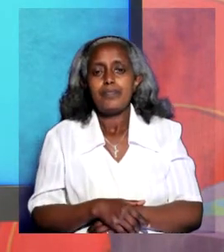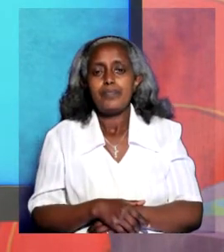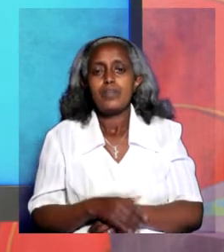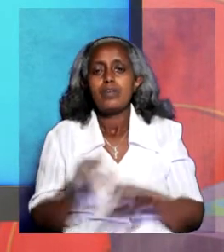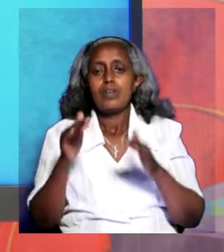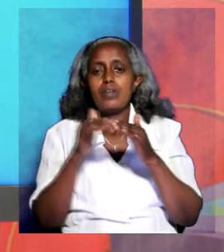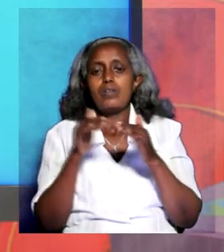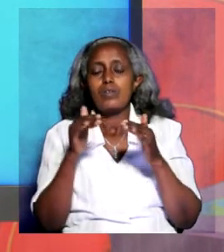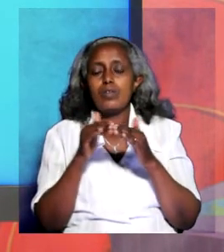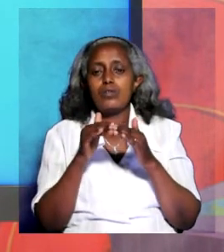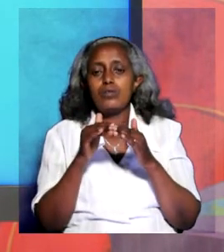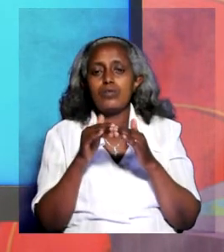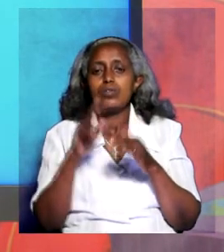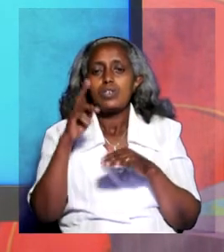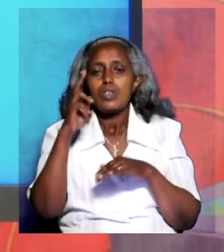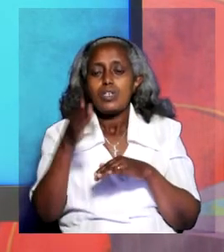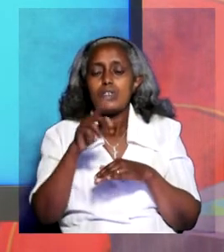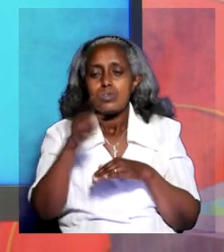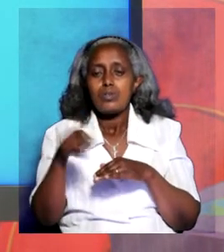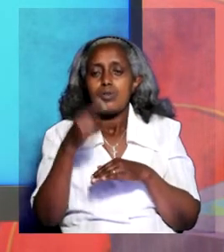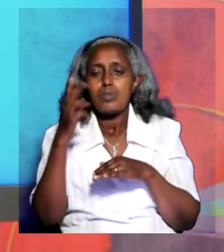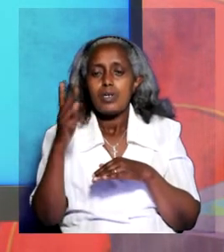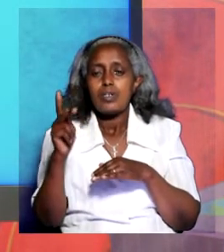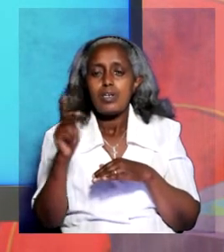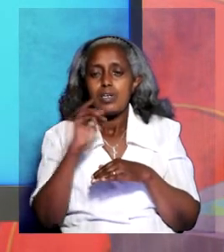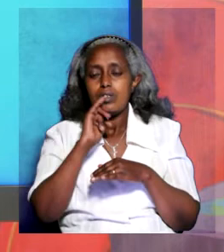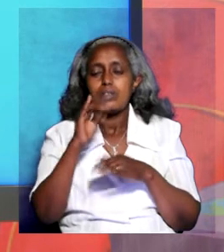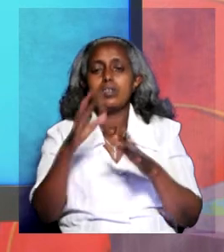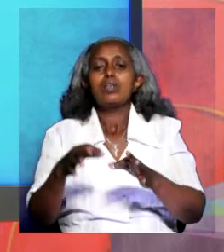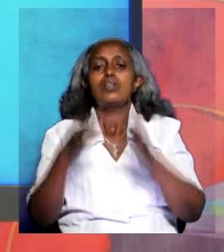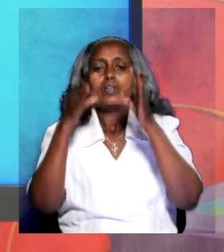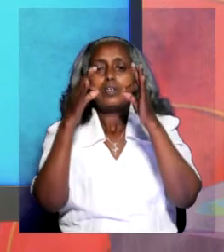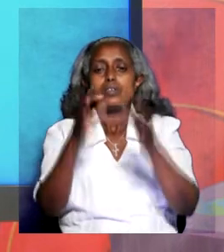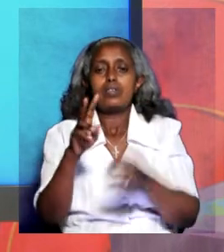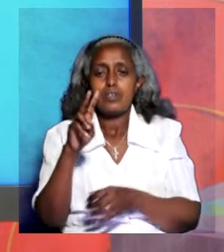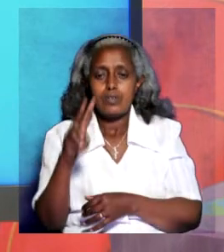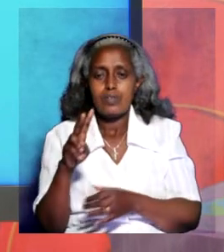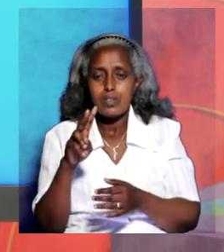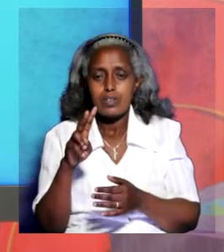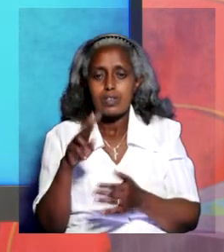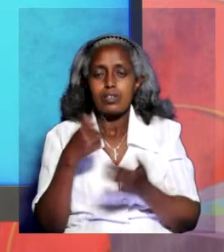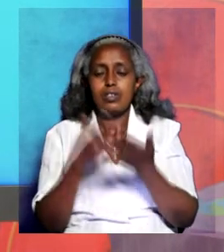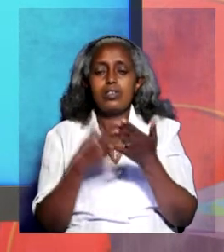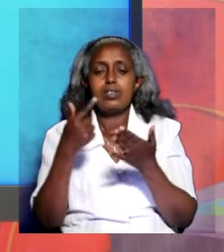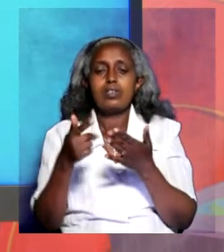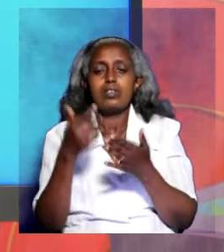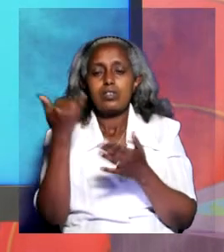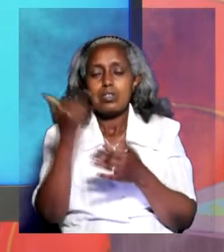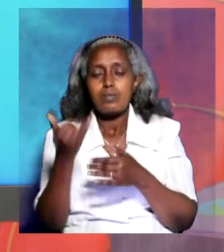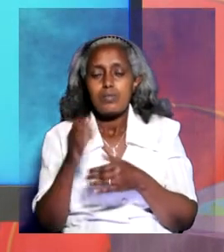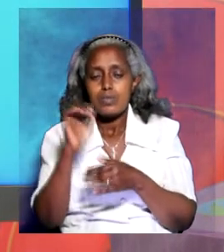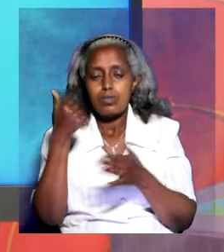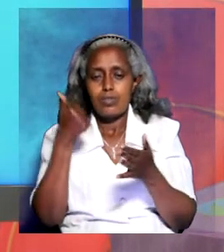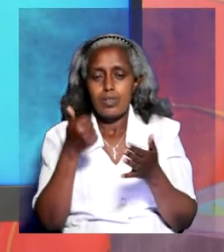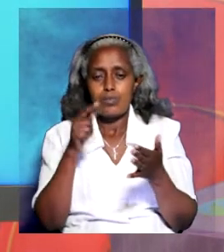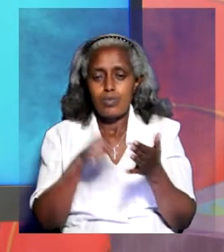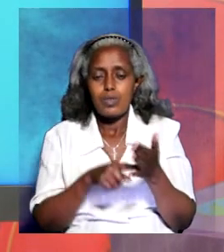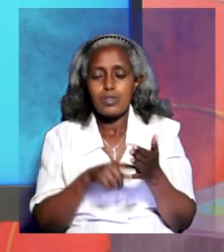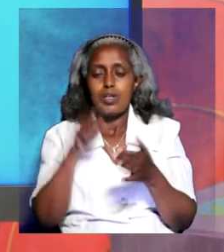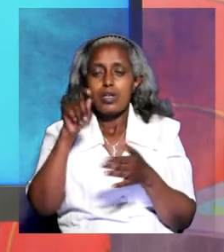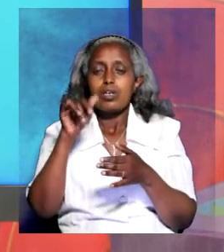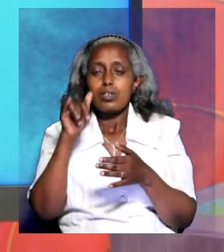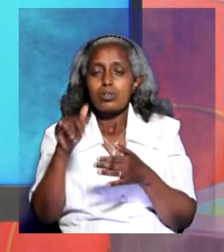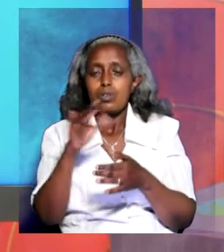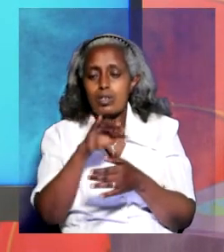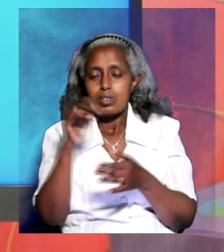is equal to H comma K is a translation vector, then the image of the point XY